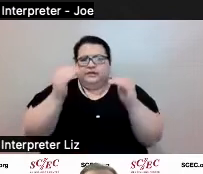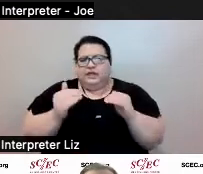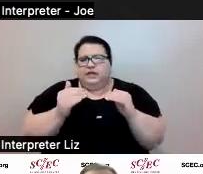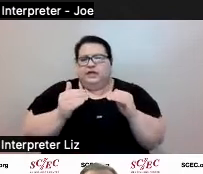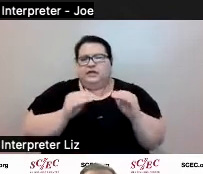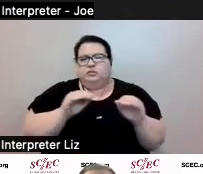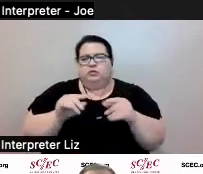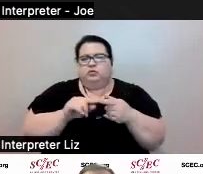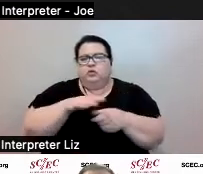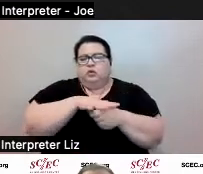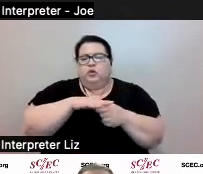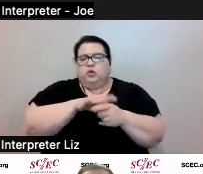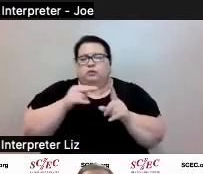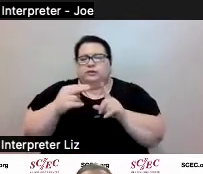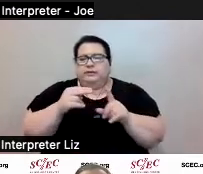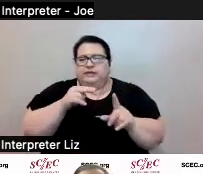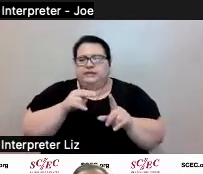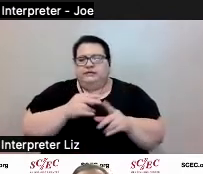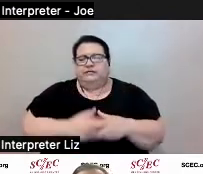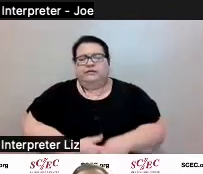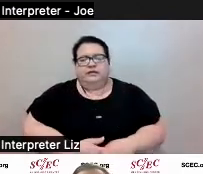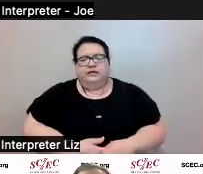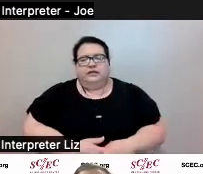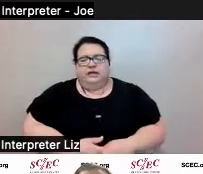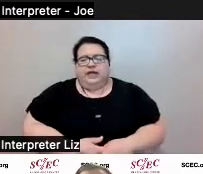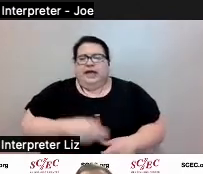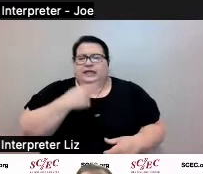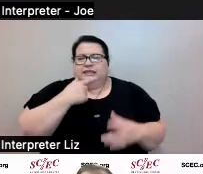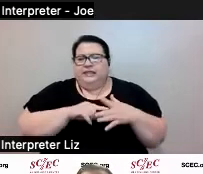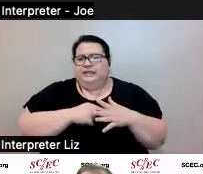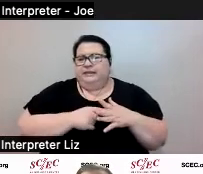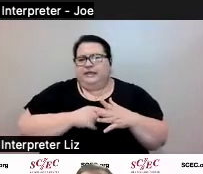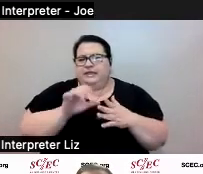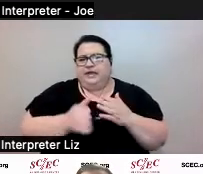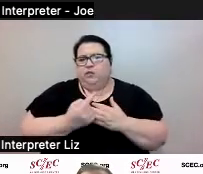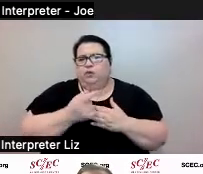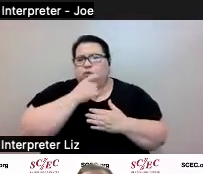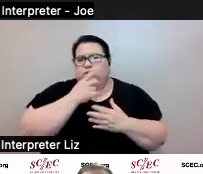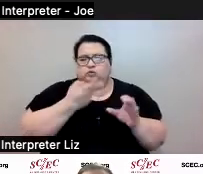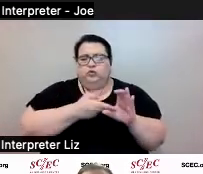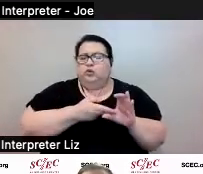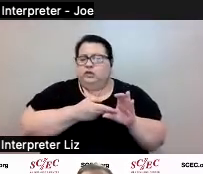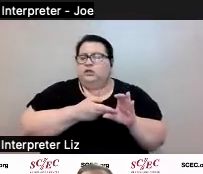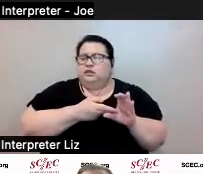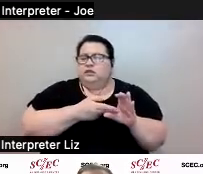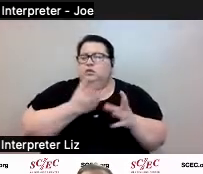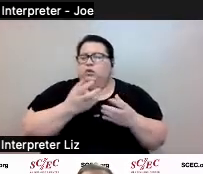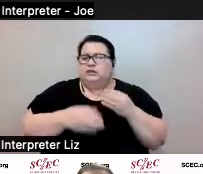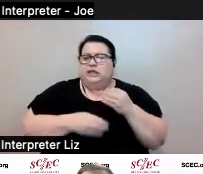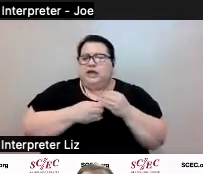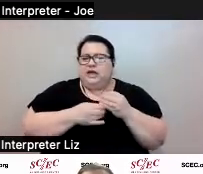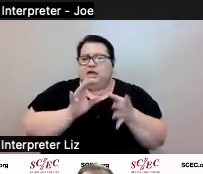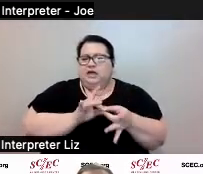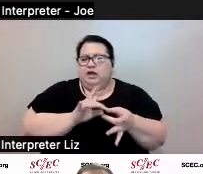some local perspectives. And as I said at the beginning, if anyone who's joined us wants to add a comment